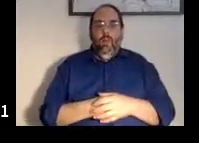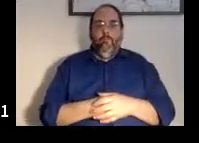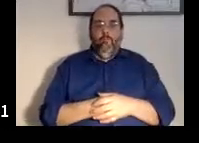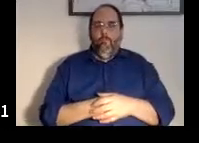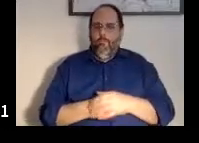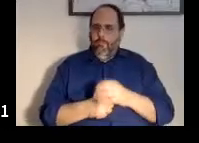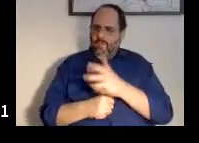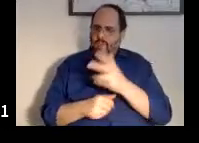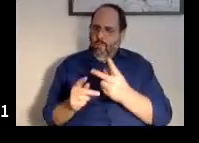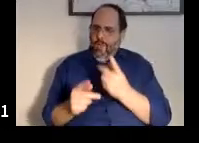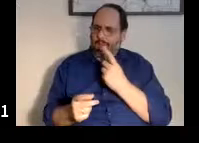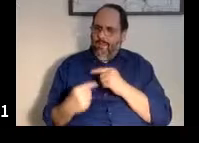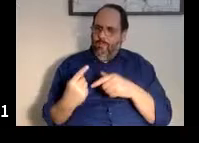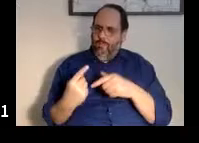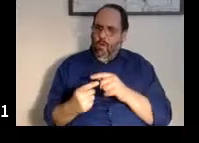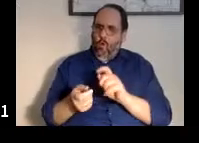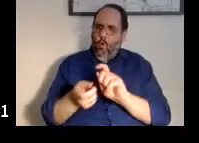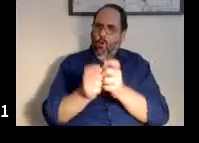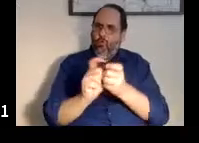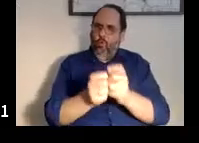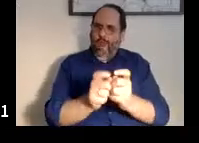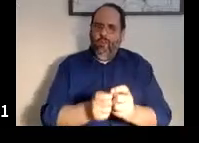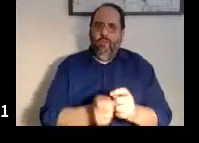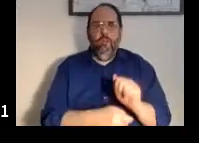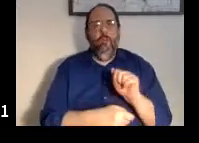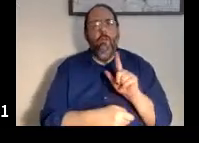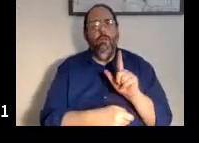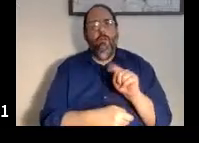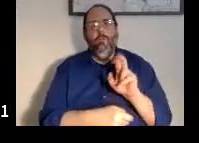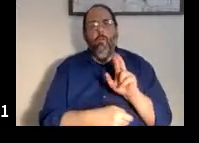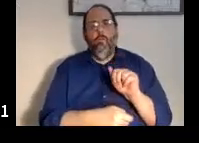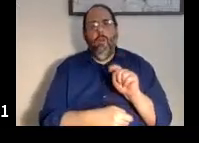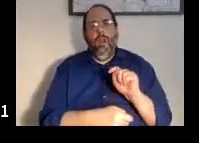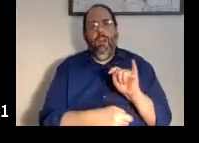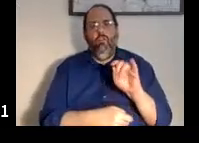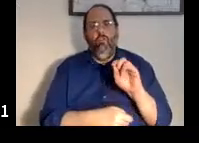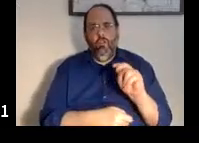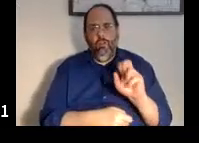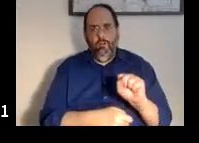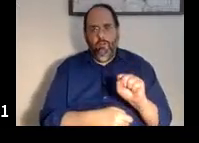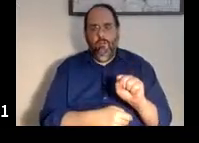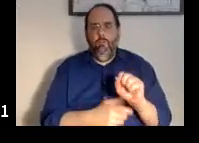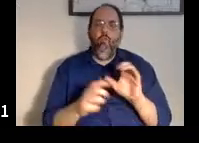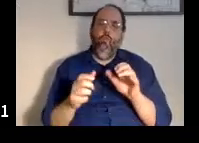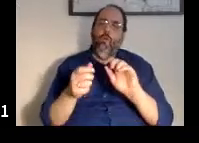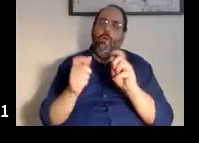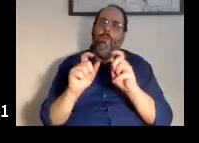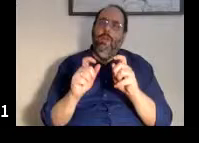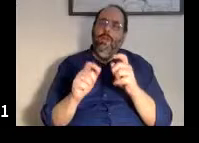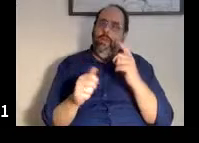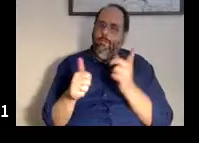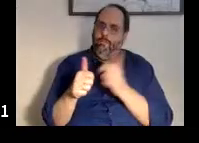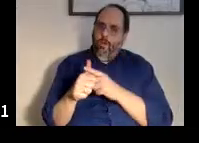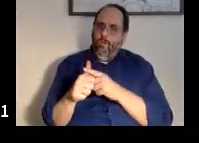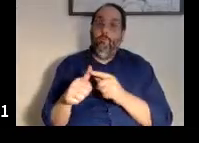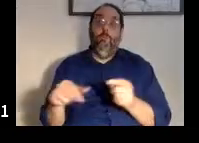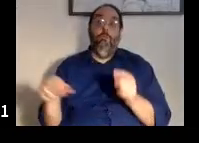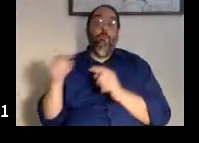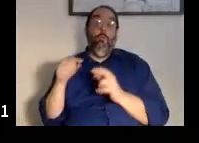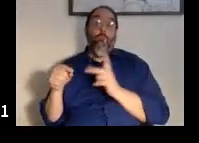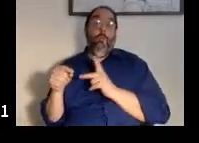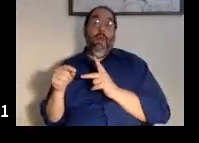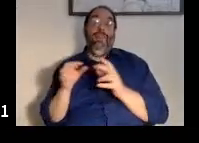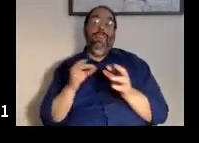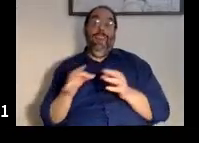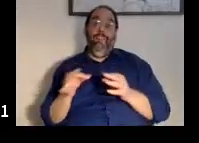There were several questions about alterations and about doing an alteration. I think, first of all, go back to the definition